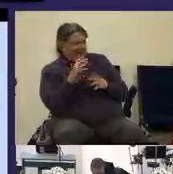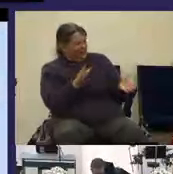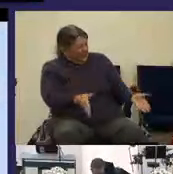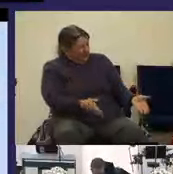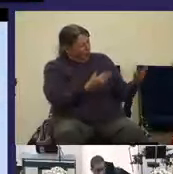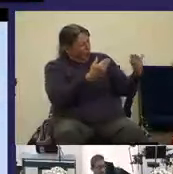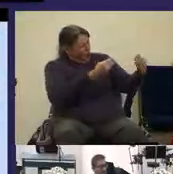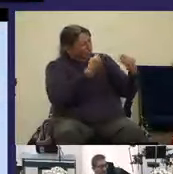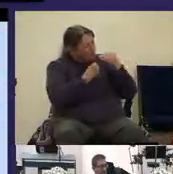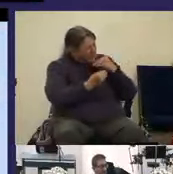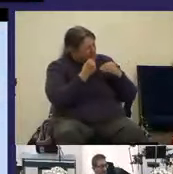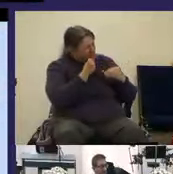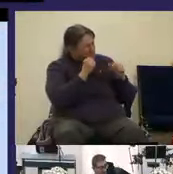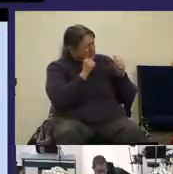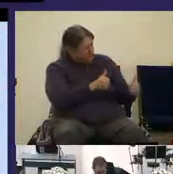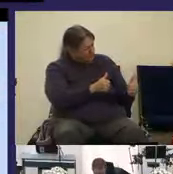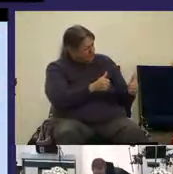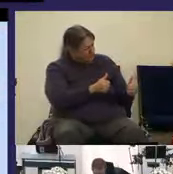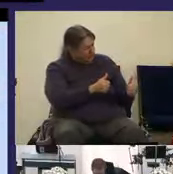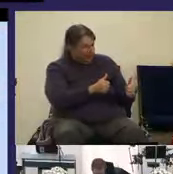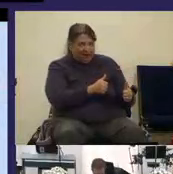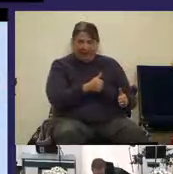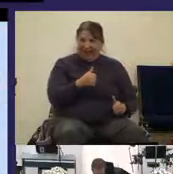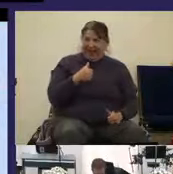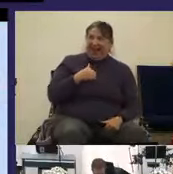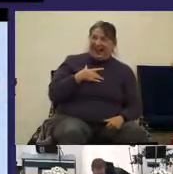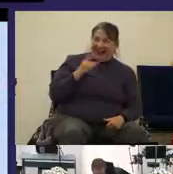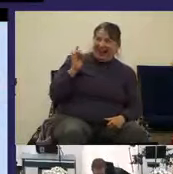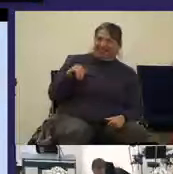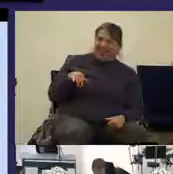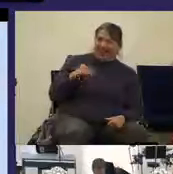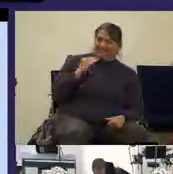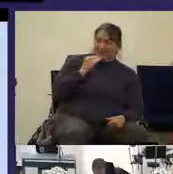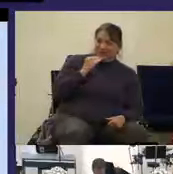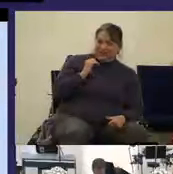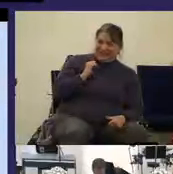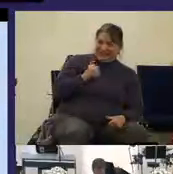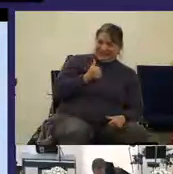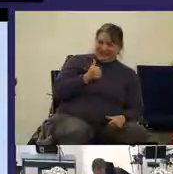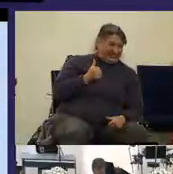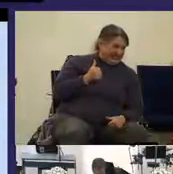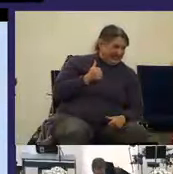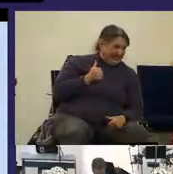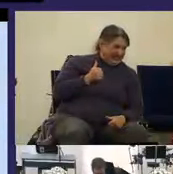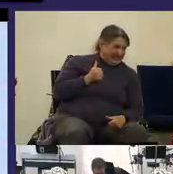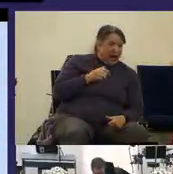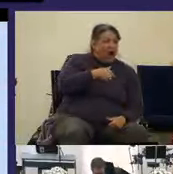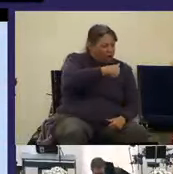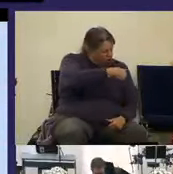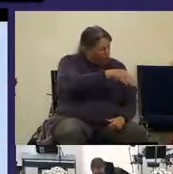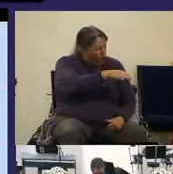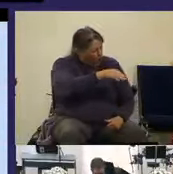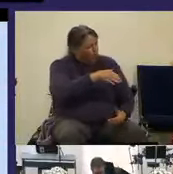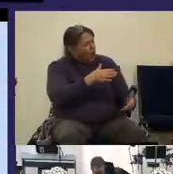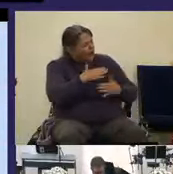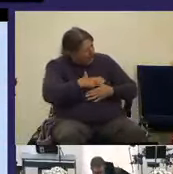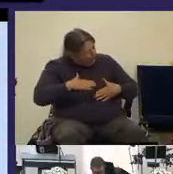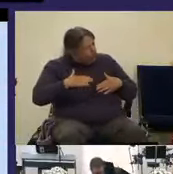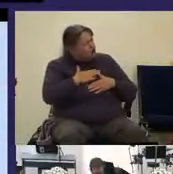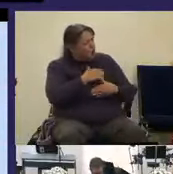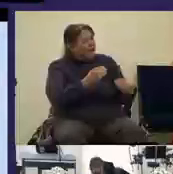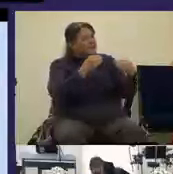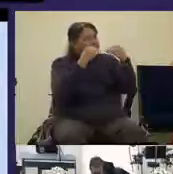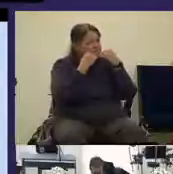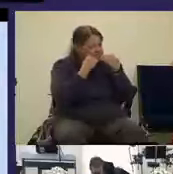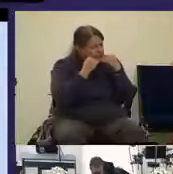sweet drinks. Boy, you know that would have gotten my attention. I like Nehemiah. Go and enjoy choice food,